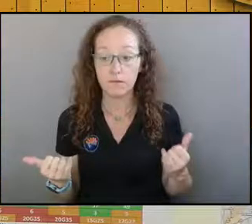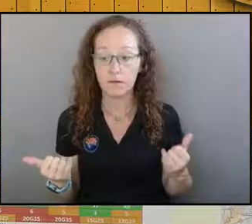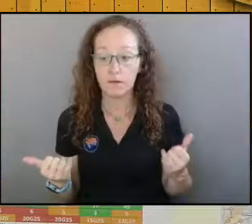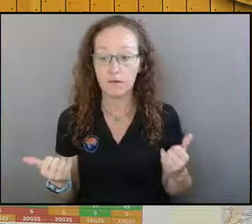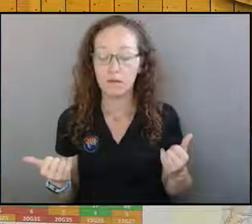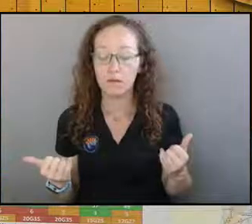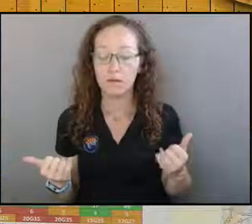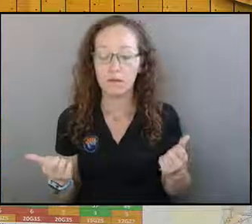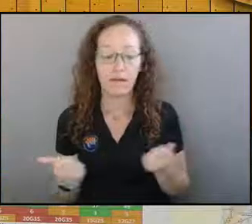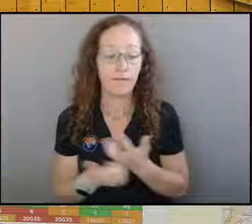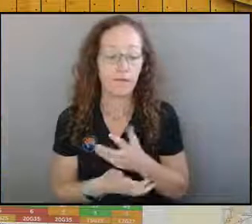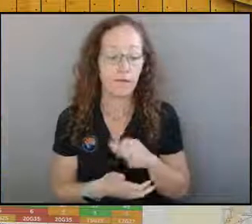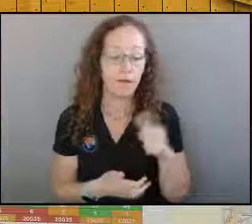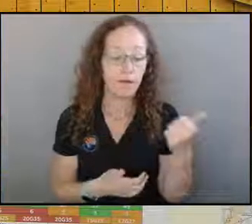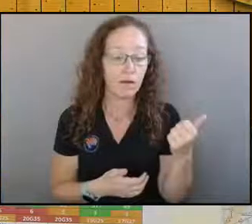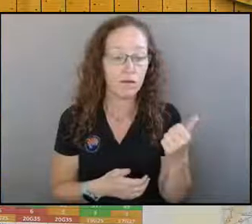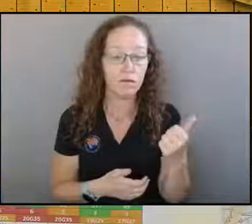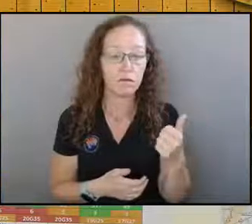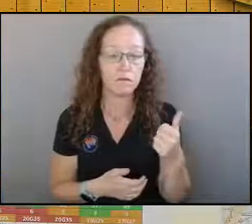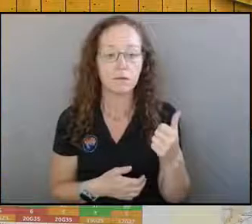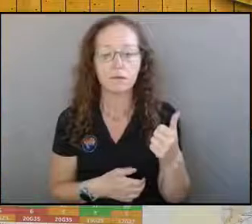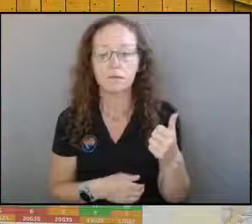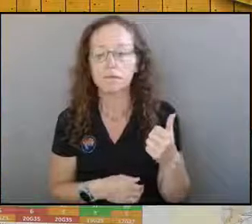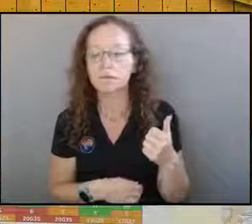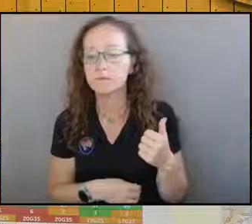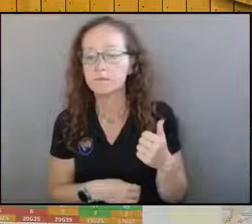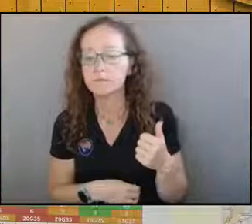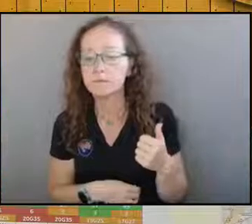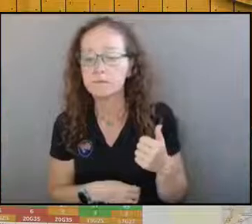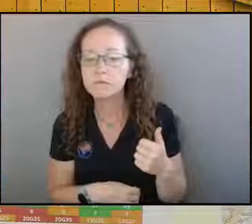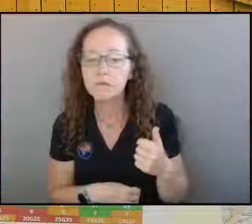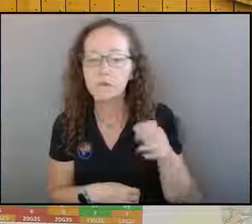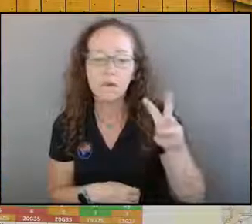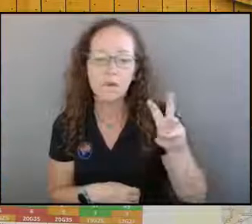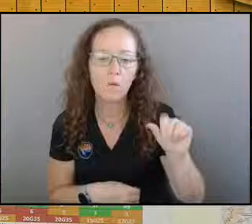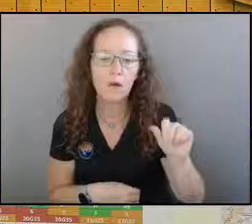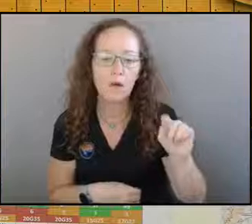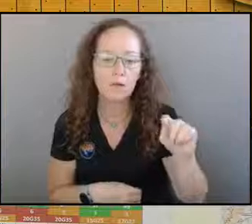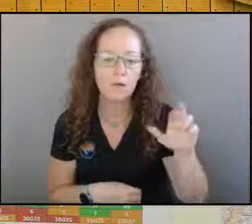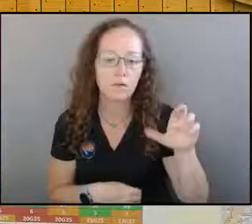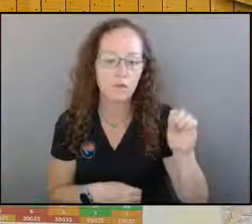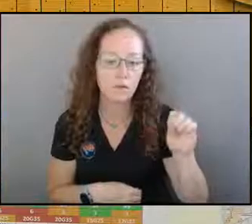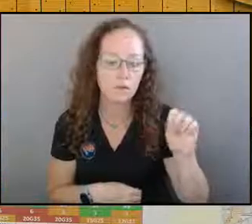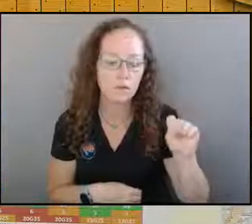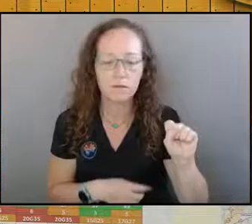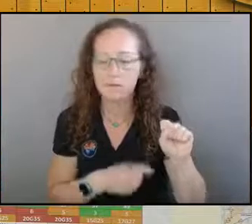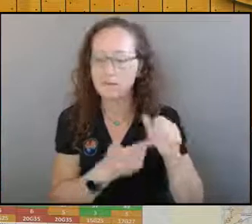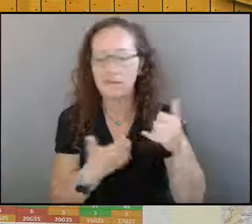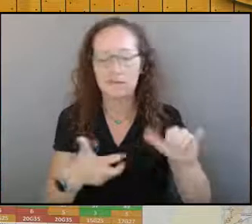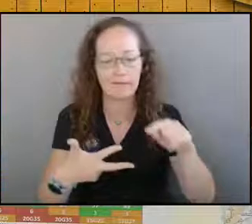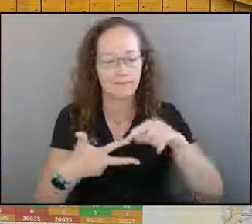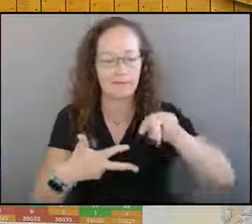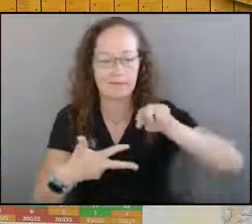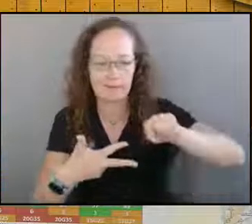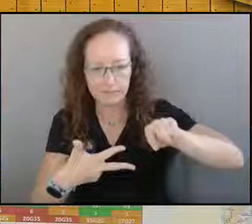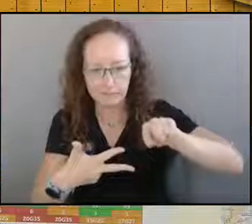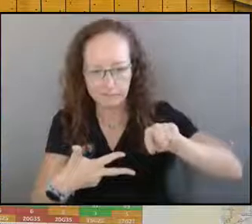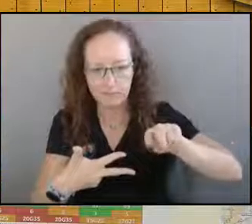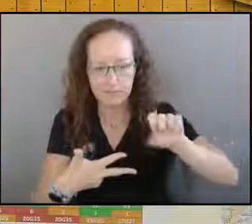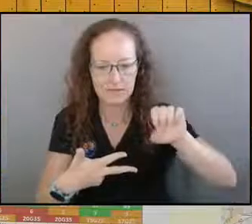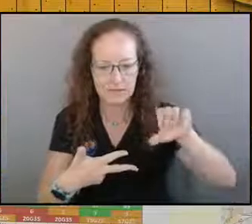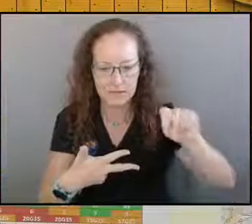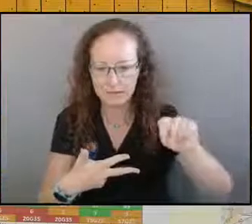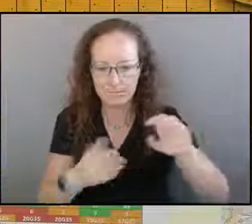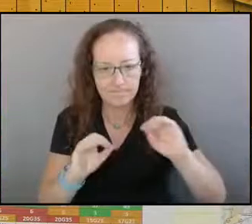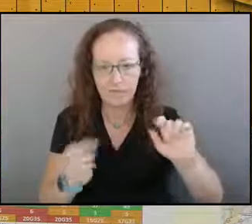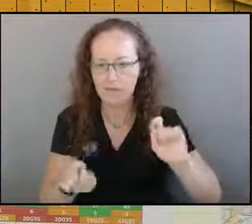everything else, like Watros, those are still on the set status. Nothing else has changed on the map, and you'll see after today